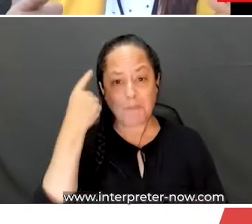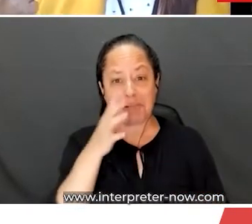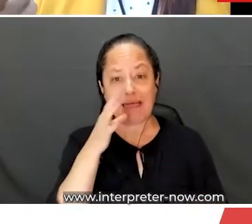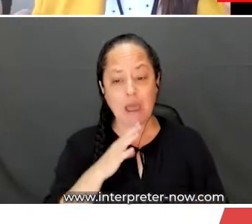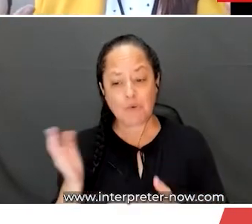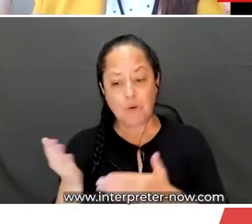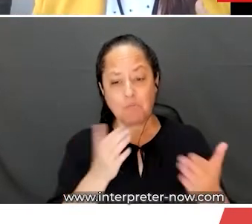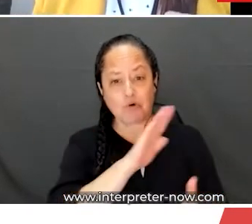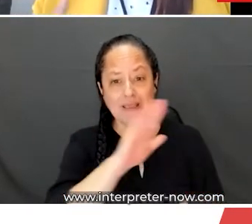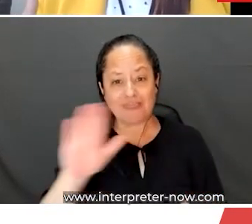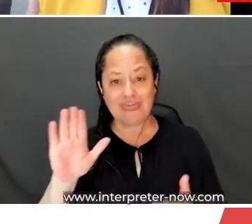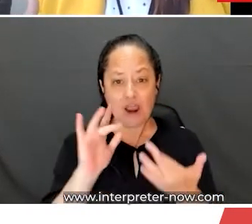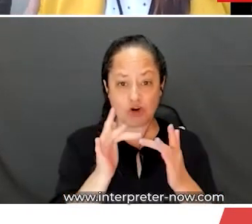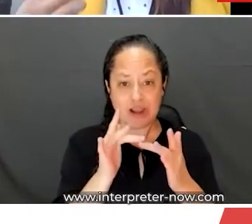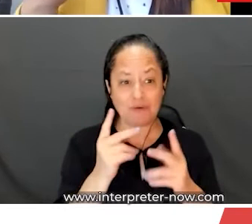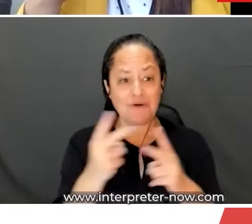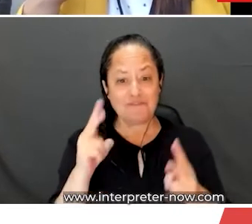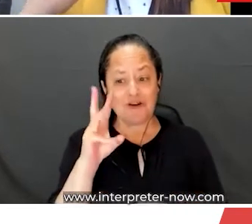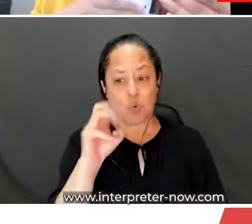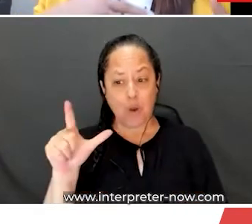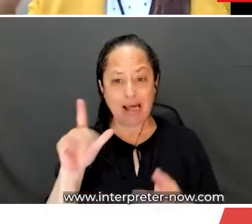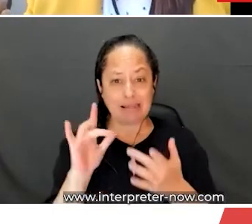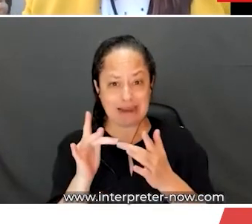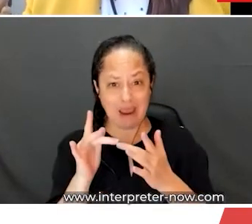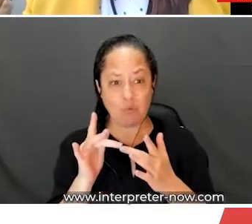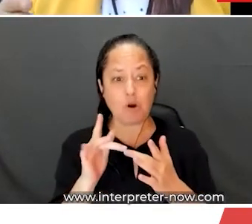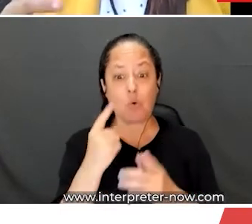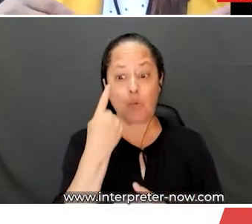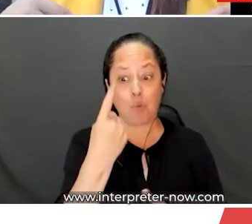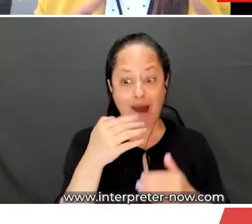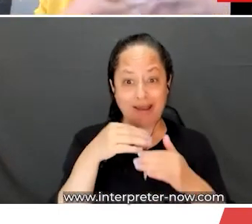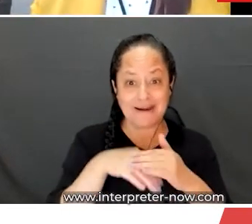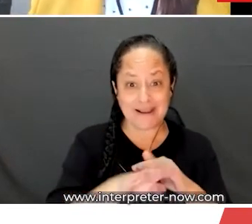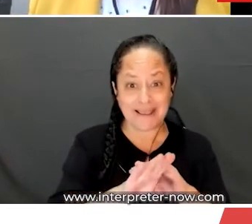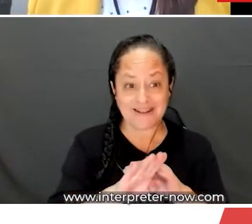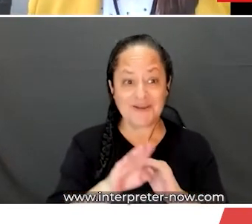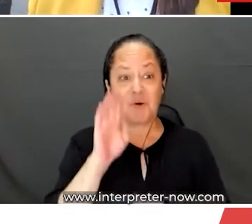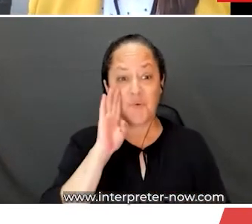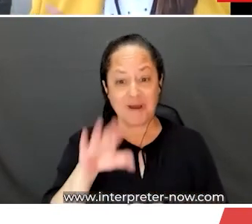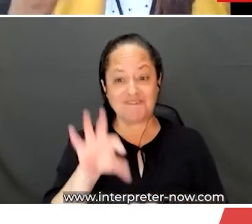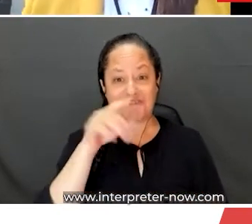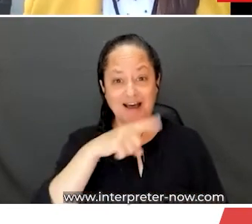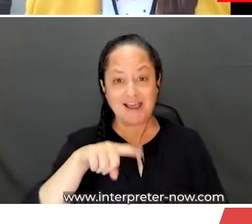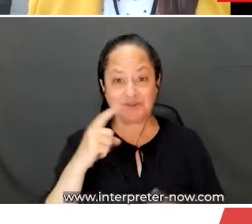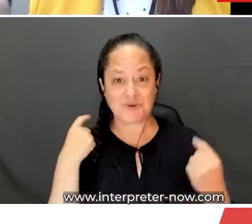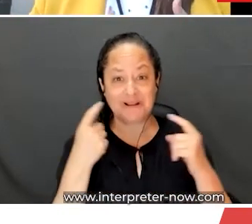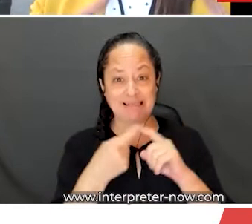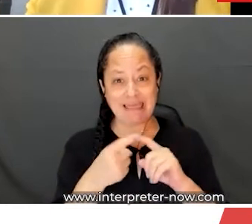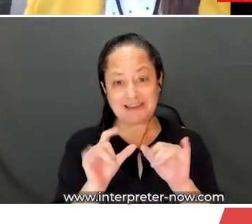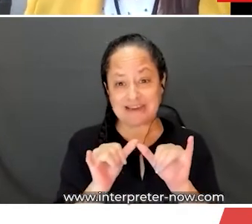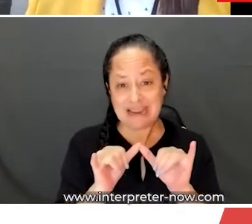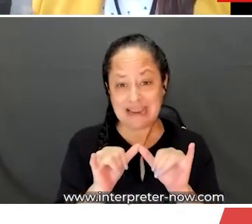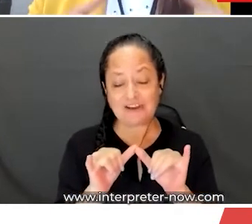their entire networks. And we're very well networked. And so you let one of us in, we're going to find you the Latina engineers,